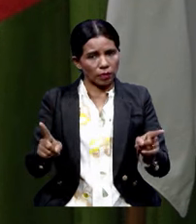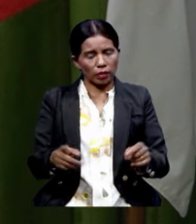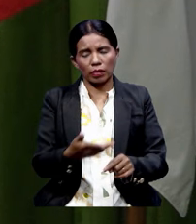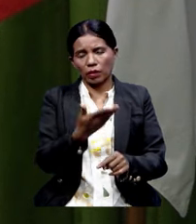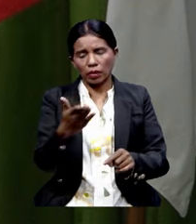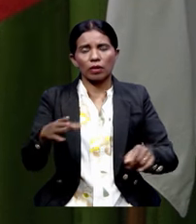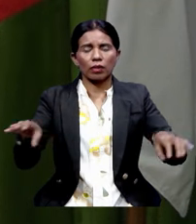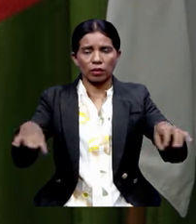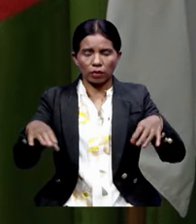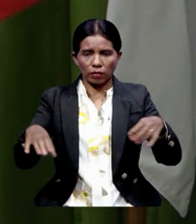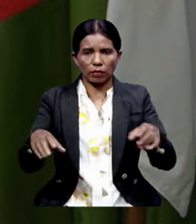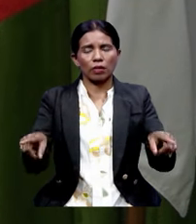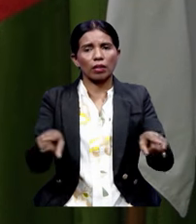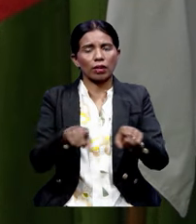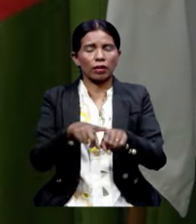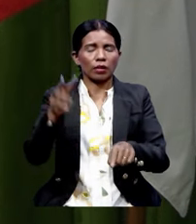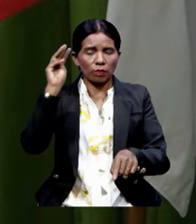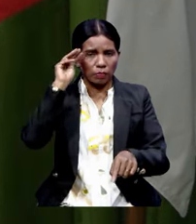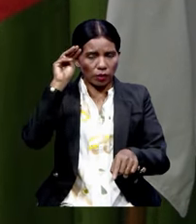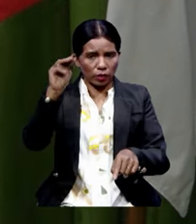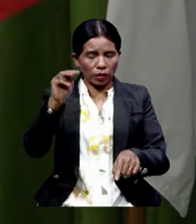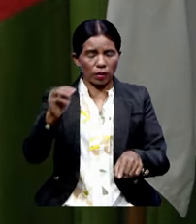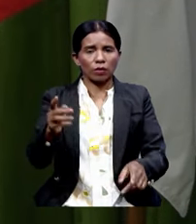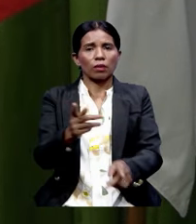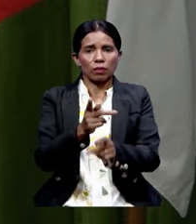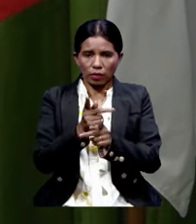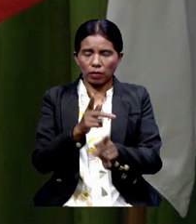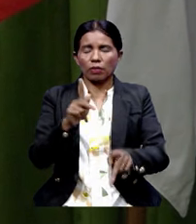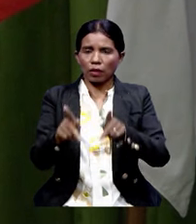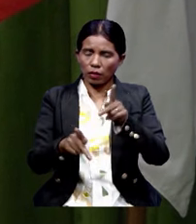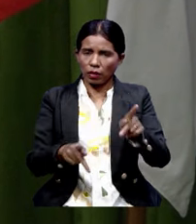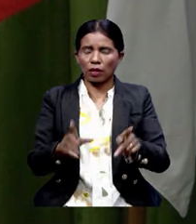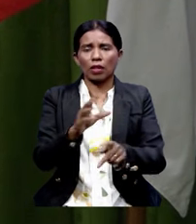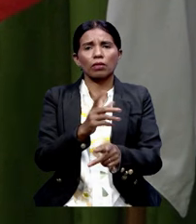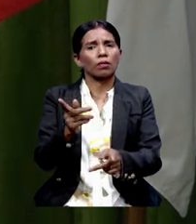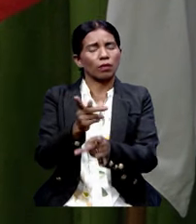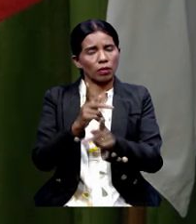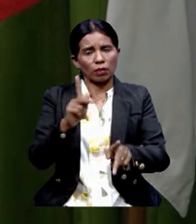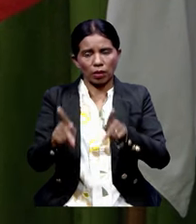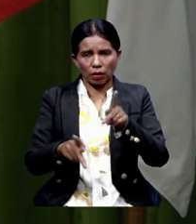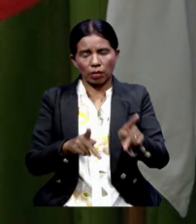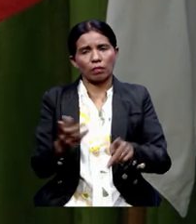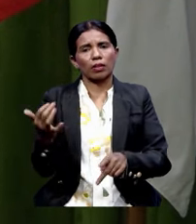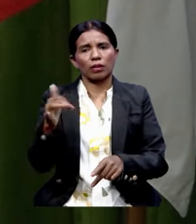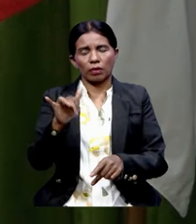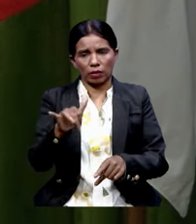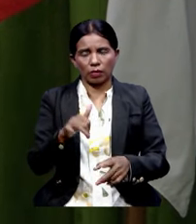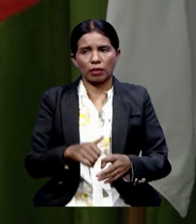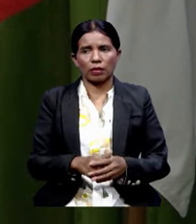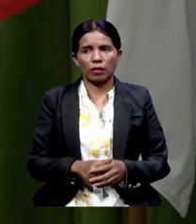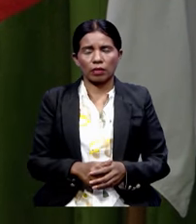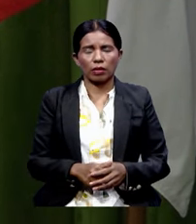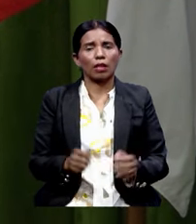got a mission to serve people, to take care of people, with